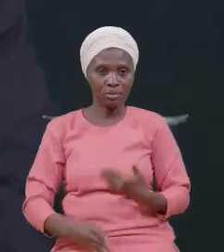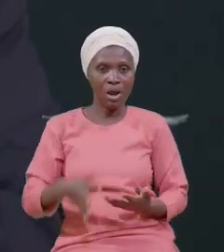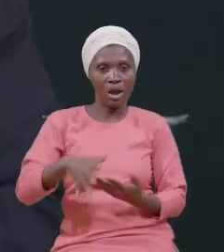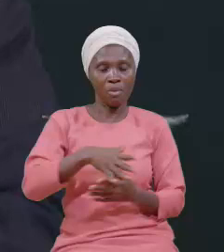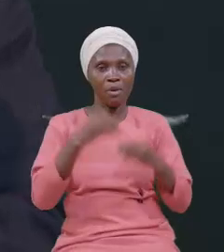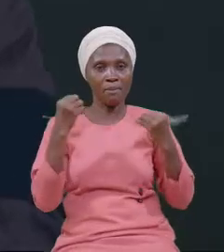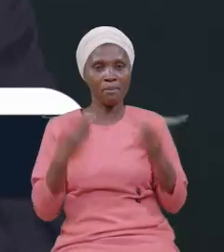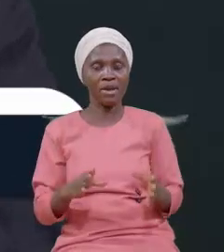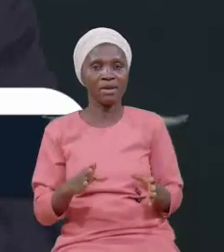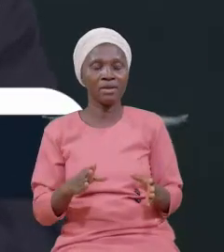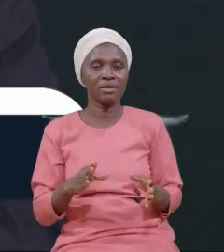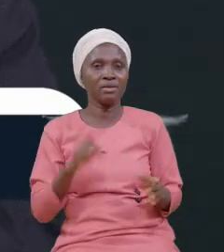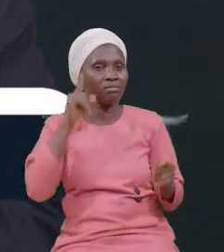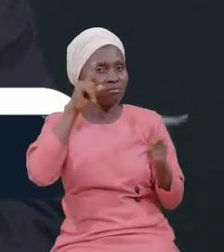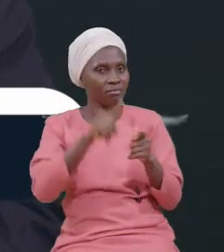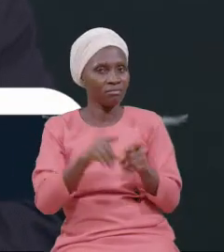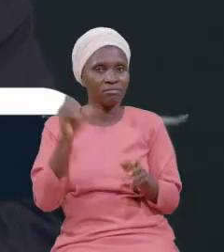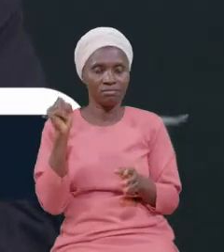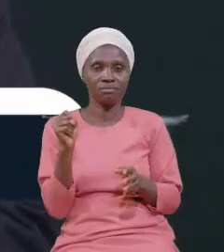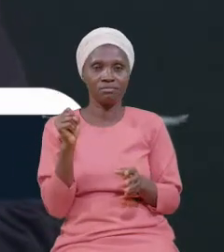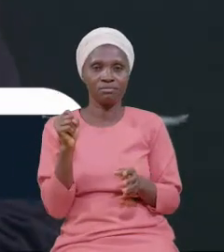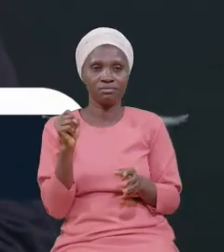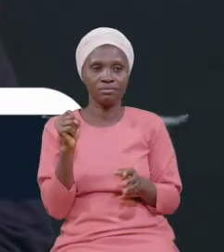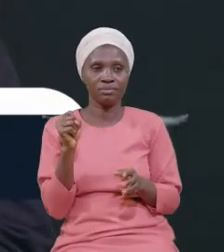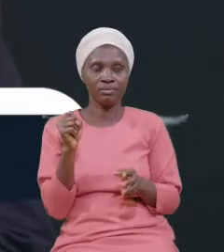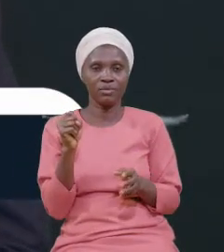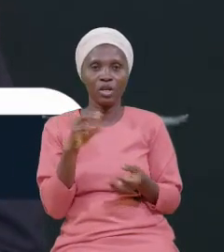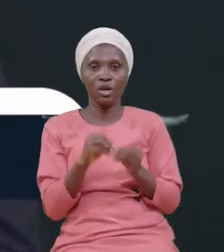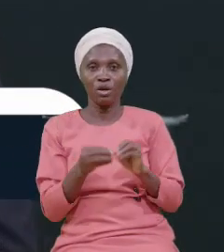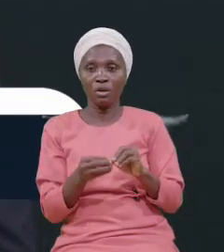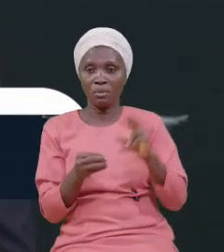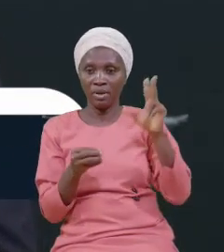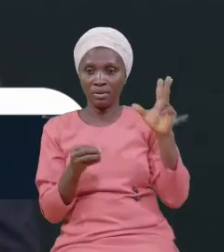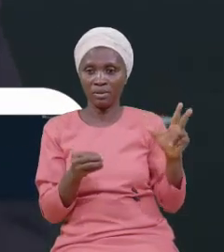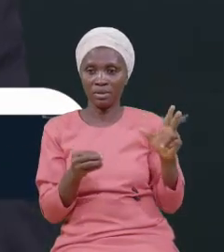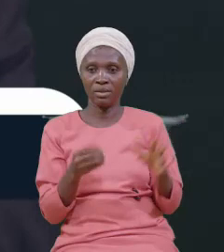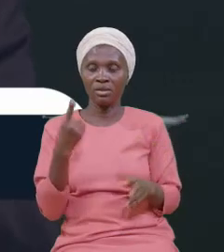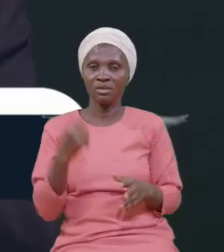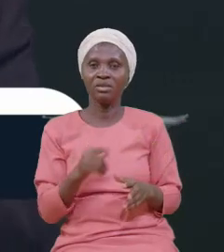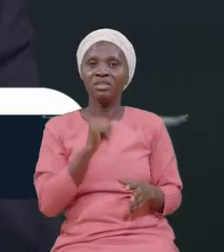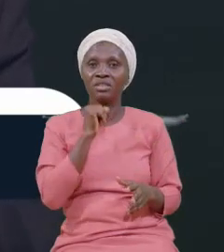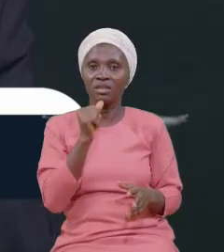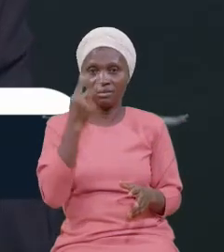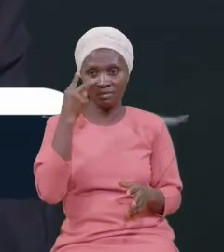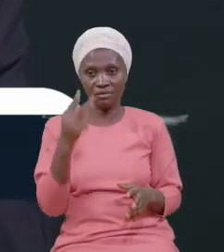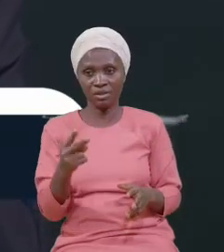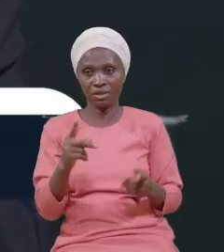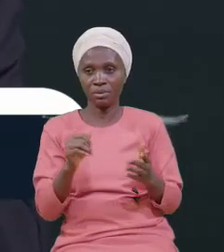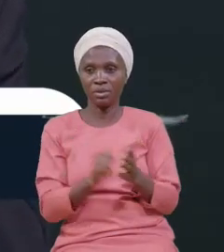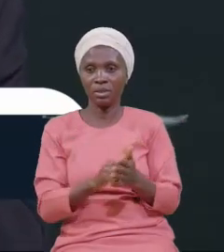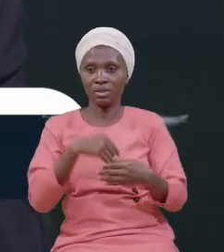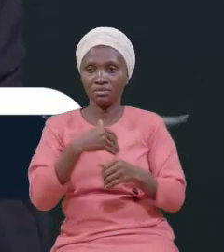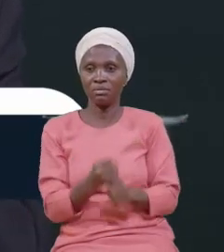three is the invisible that makes visible to those who are